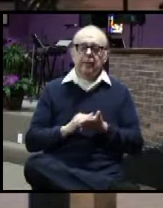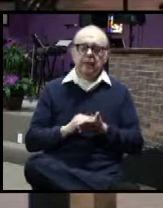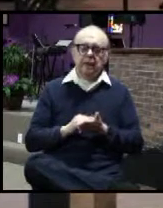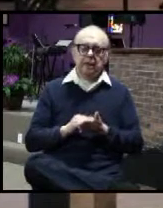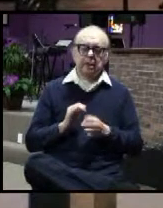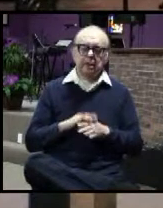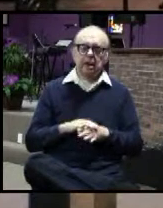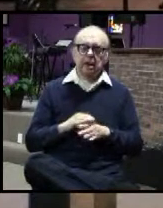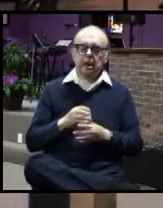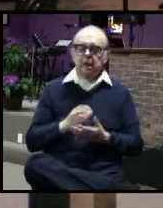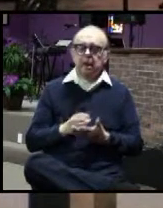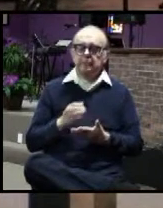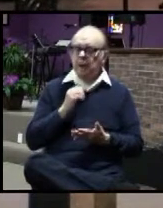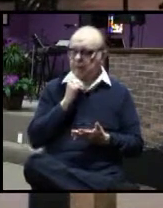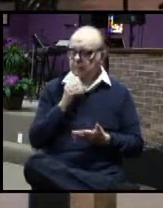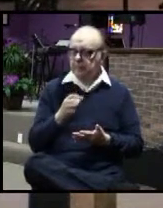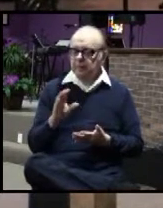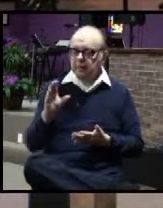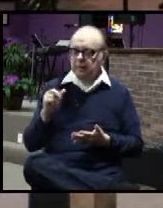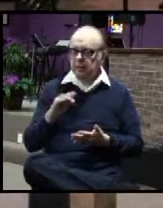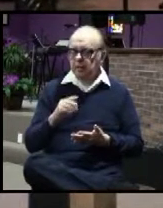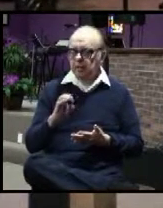cracked.